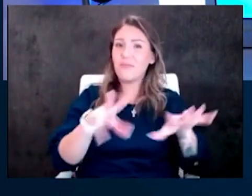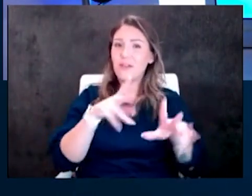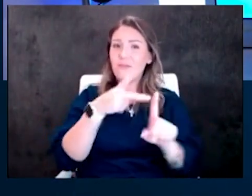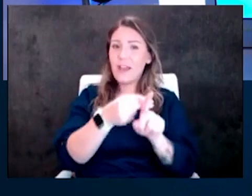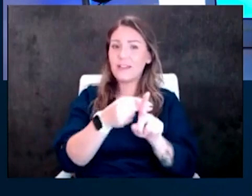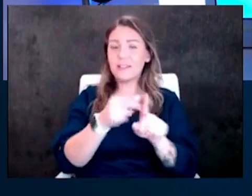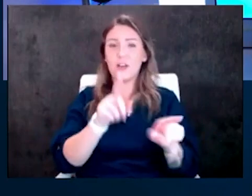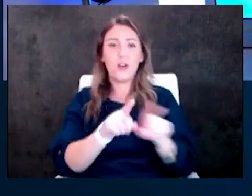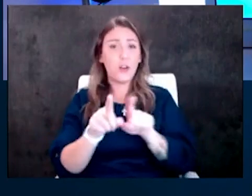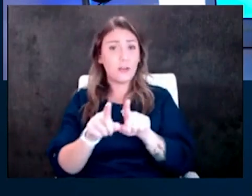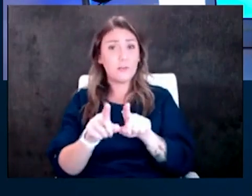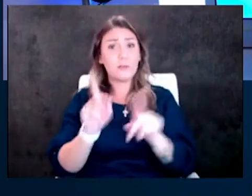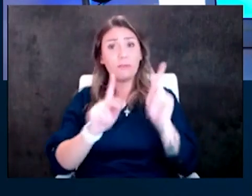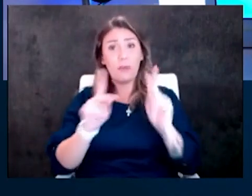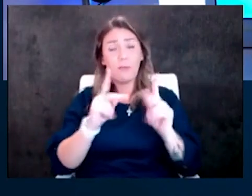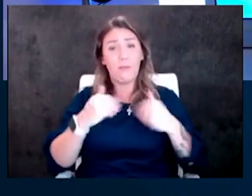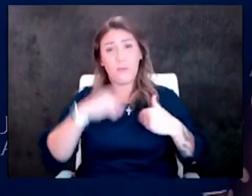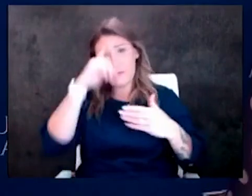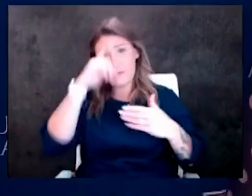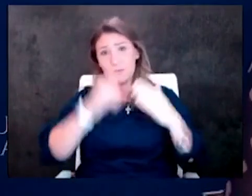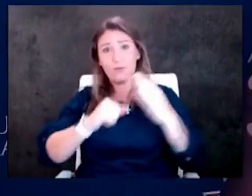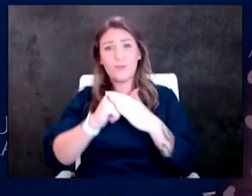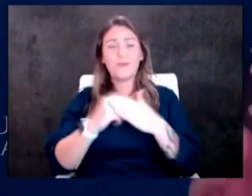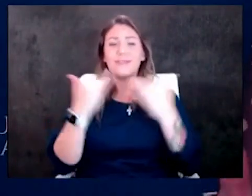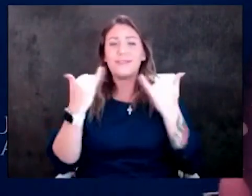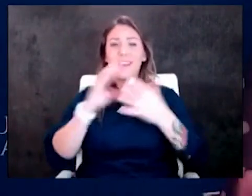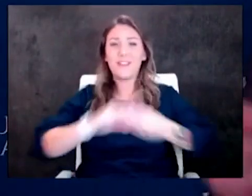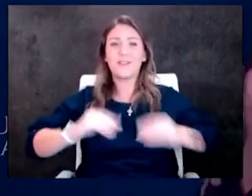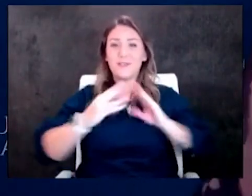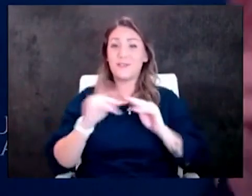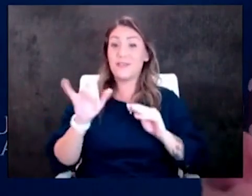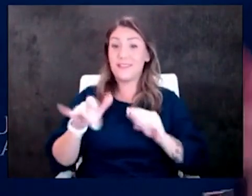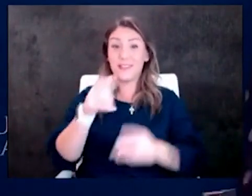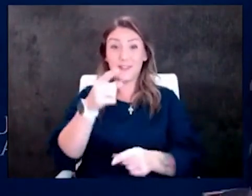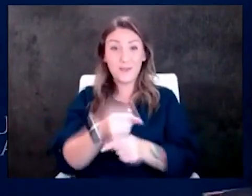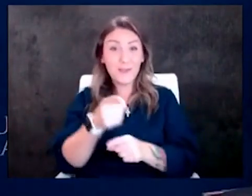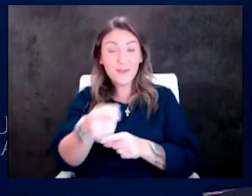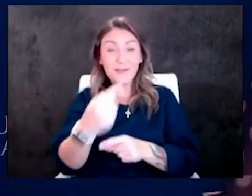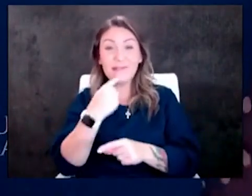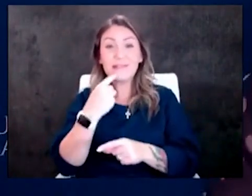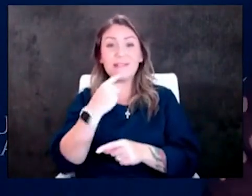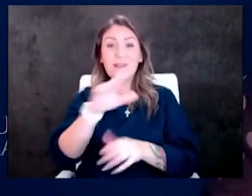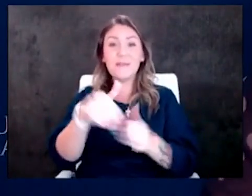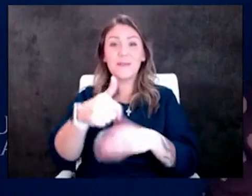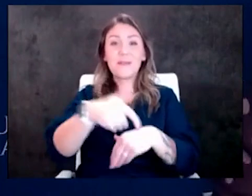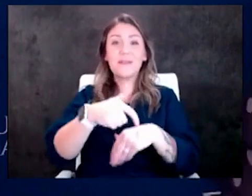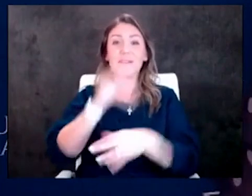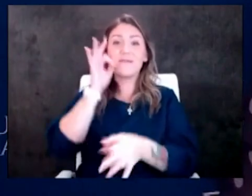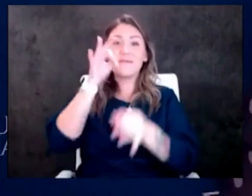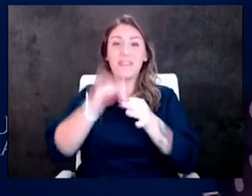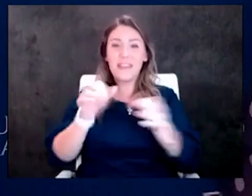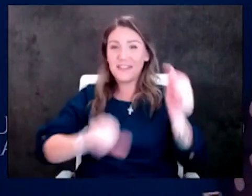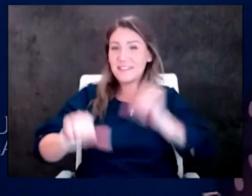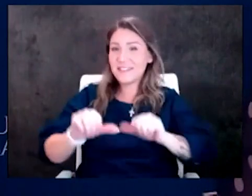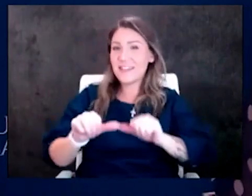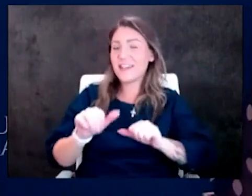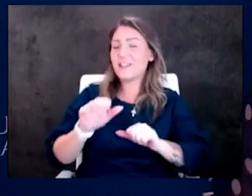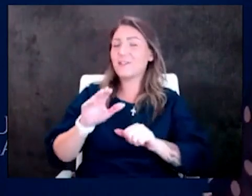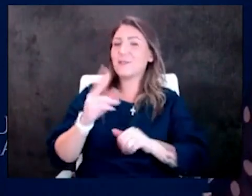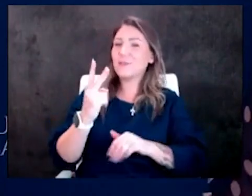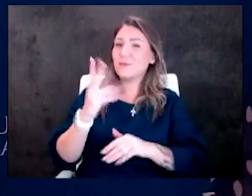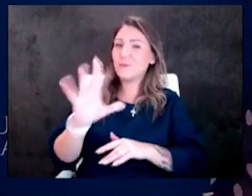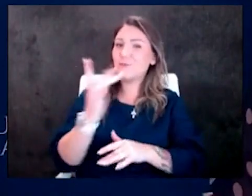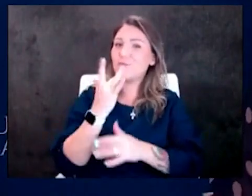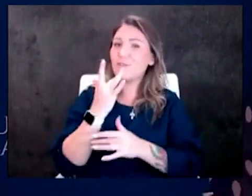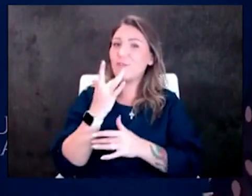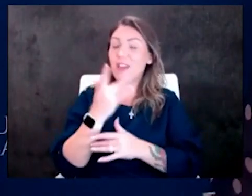people are having strokes. Let's hear the story, huh? I know, that's right. You say that all the time. Faith, science, two of your favorite things. And this story has quite a cast